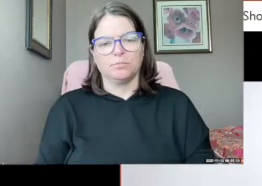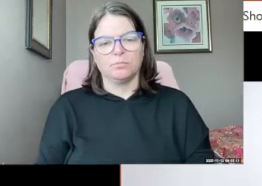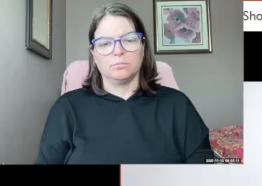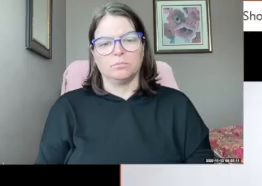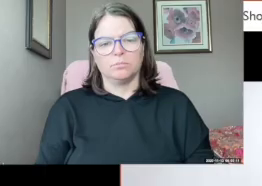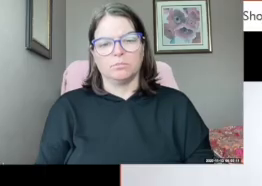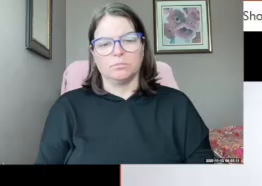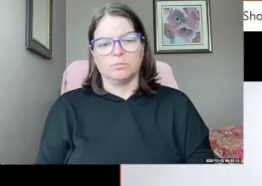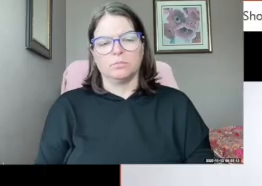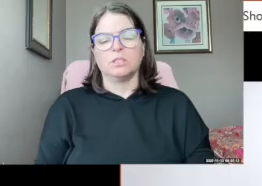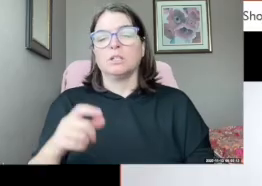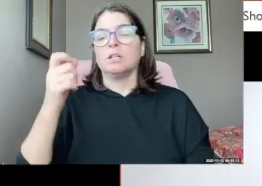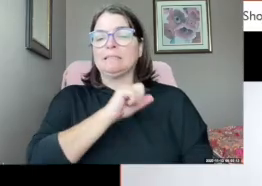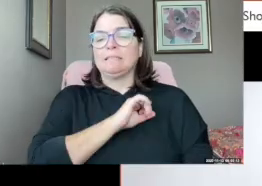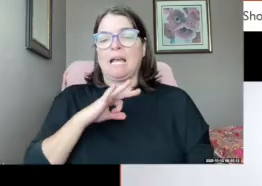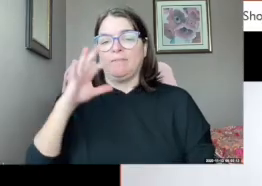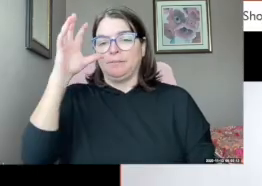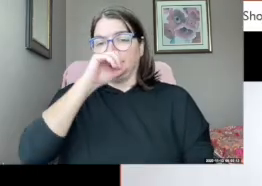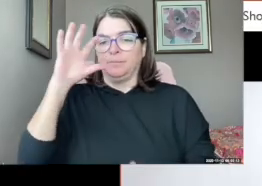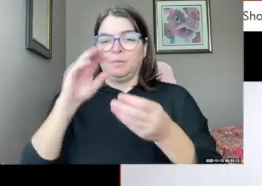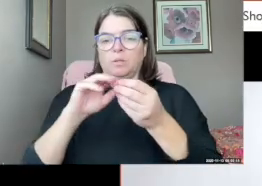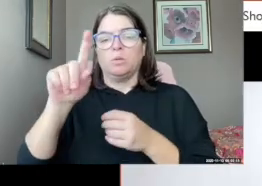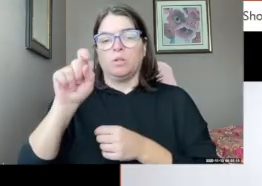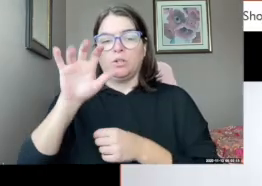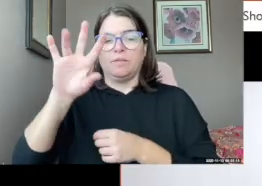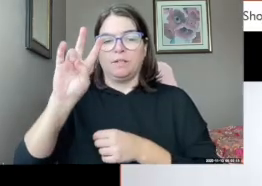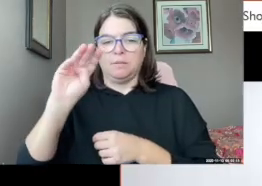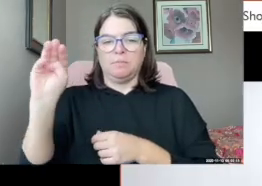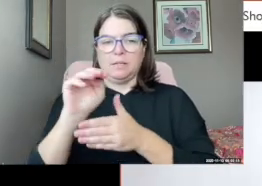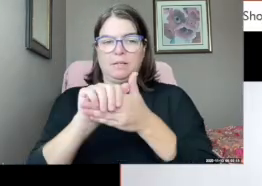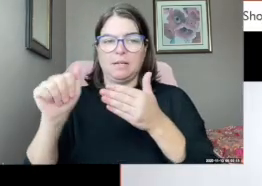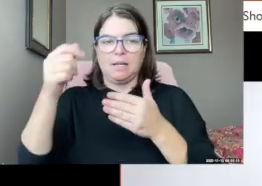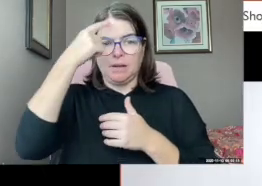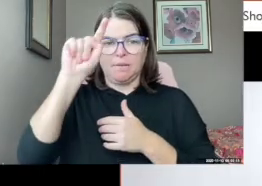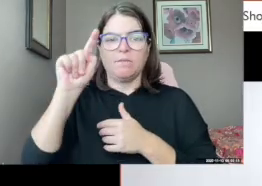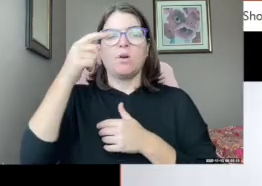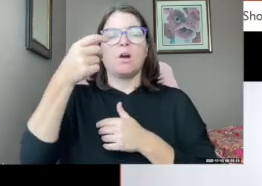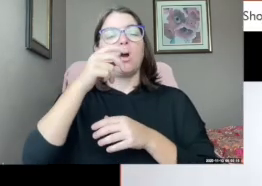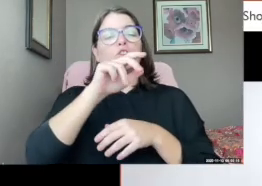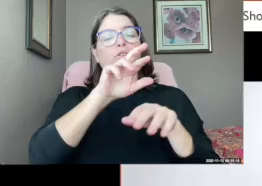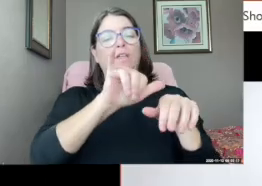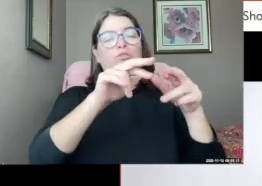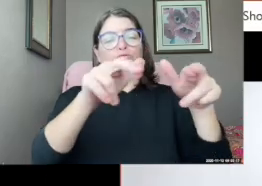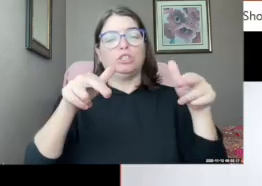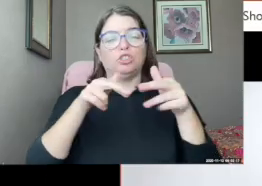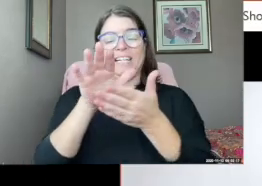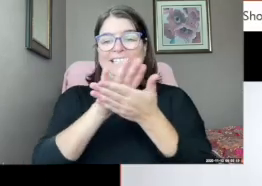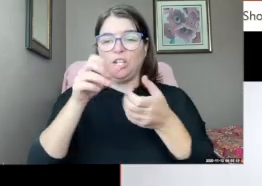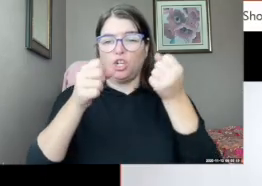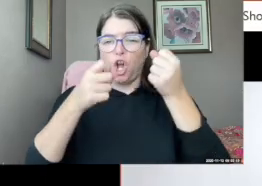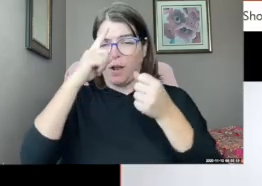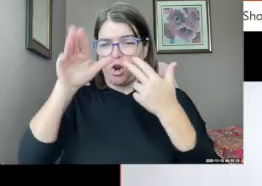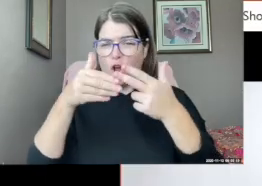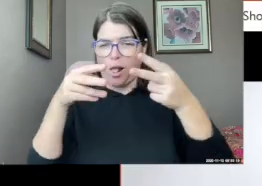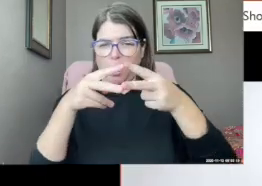Staff estimate that the total $157 million appropriation for HVIP and the Regional Clean Cars for All